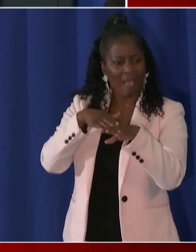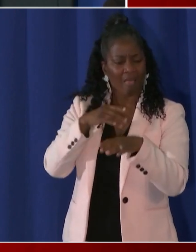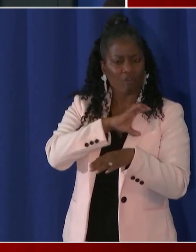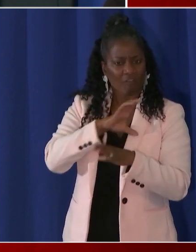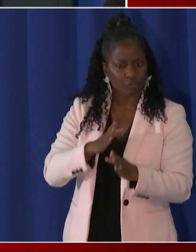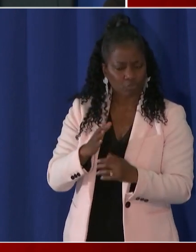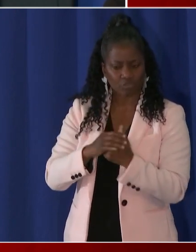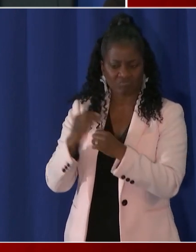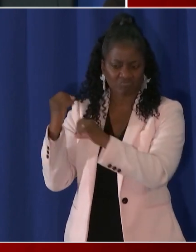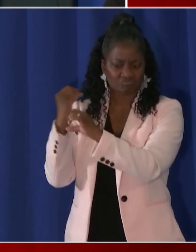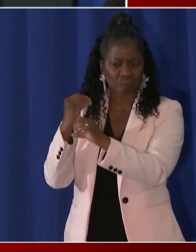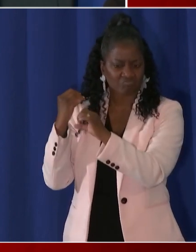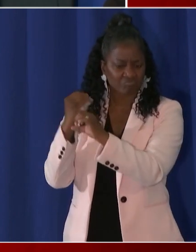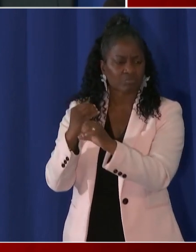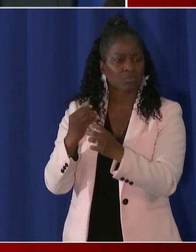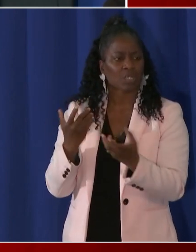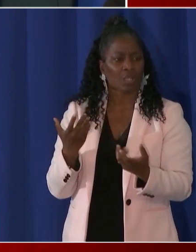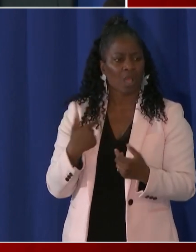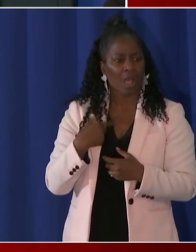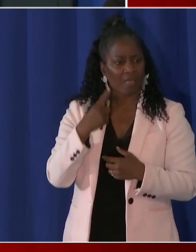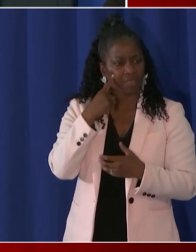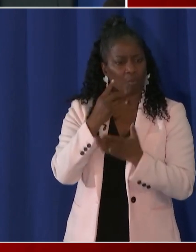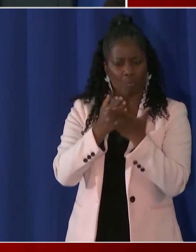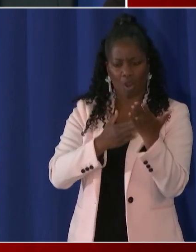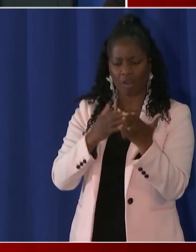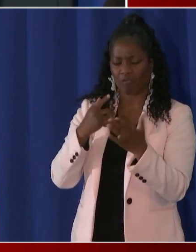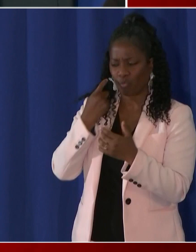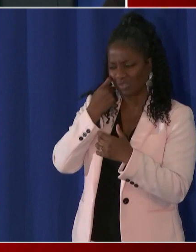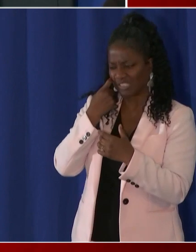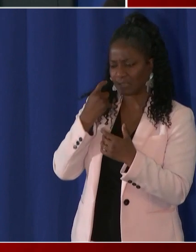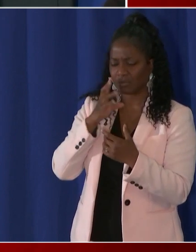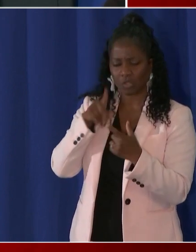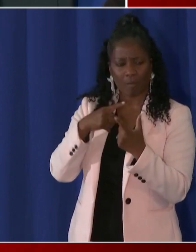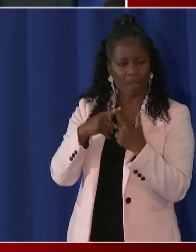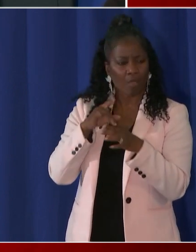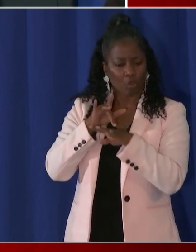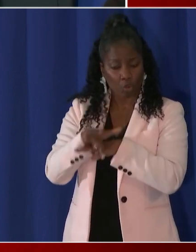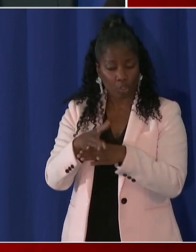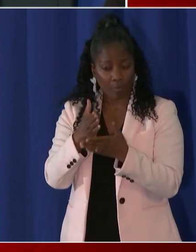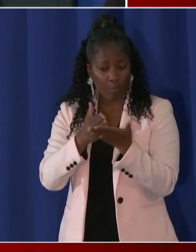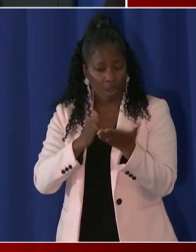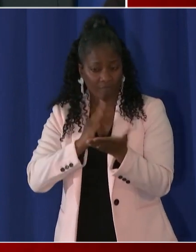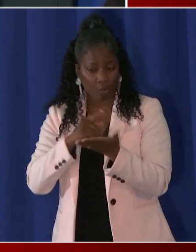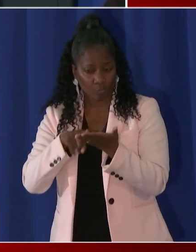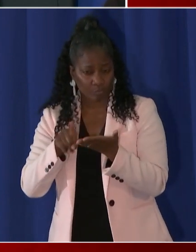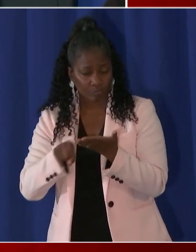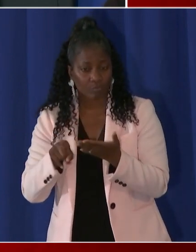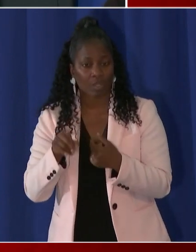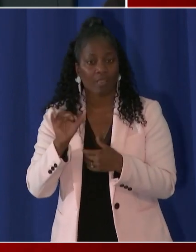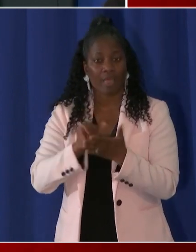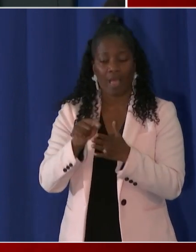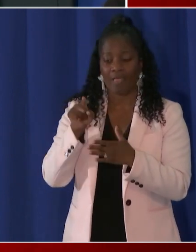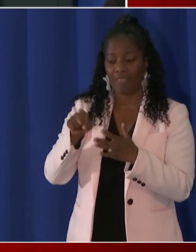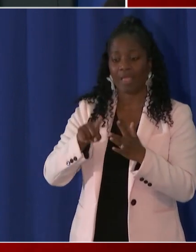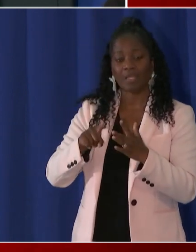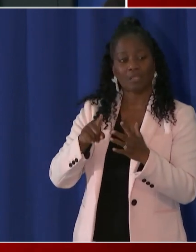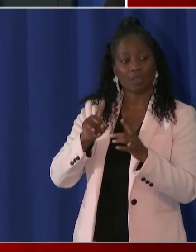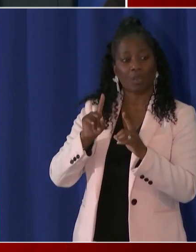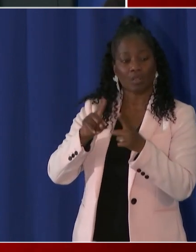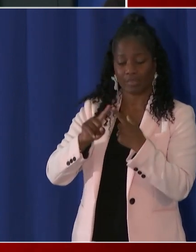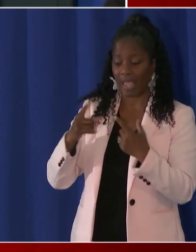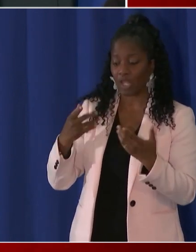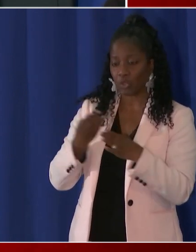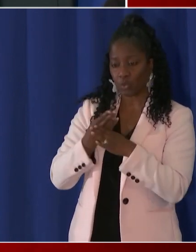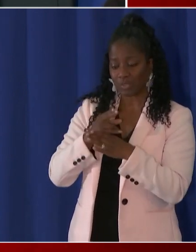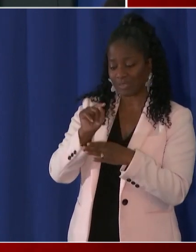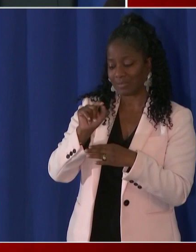the officers. I think as part of the press release and what we learned in the early part of the investigation, they initially deployed their ECD,